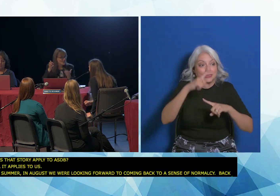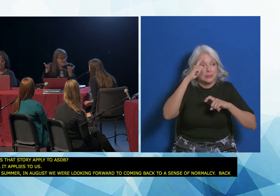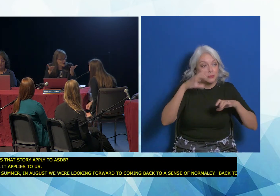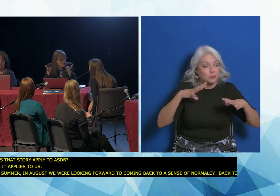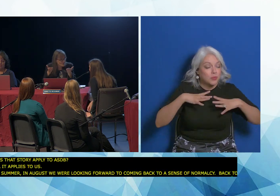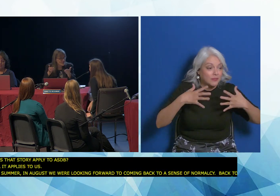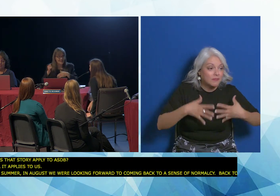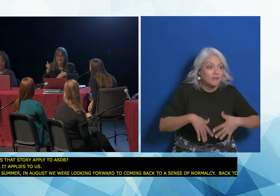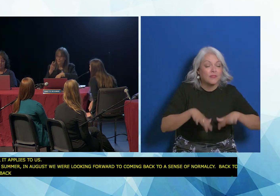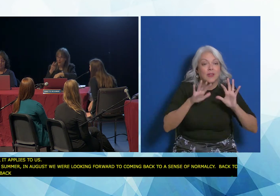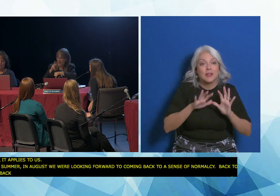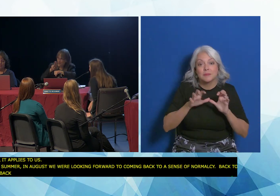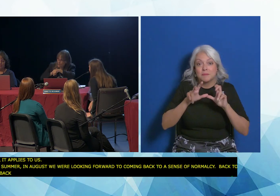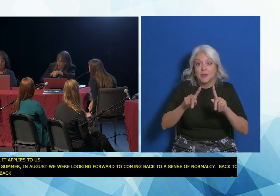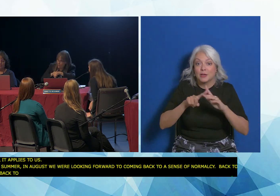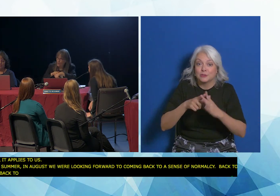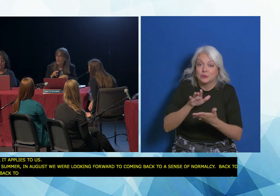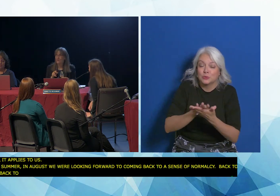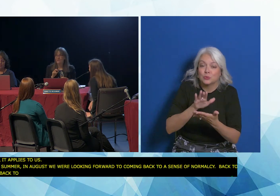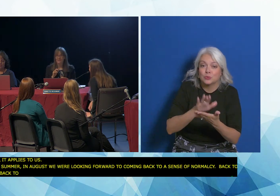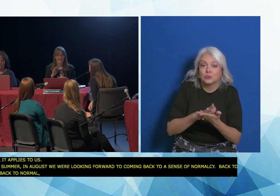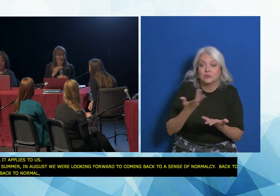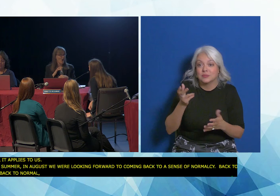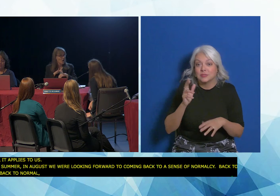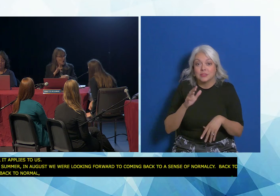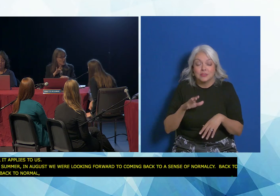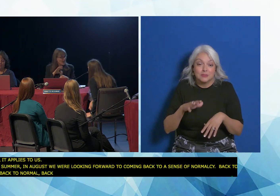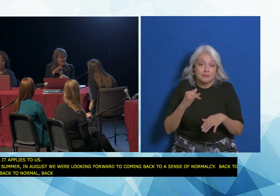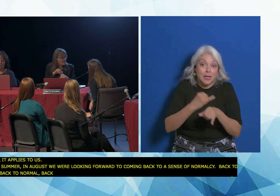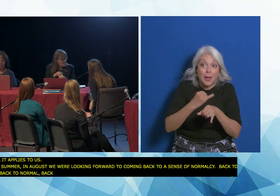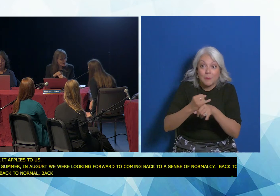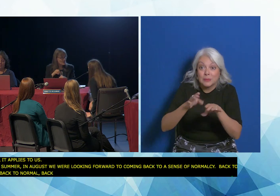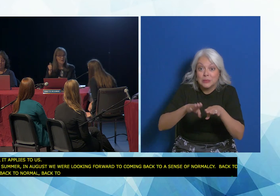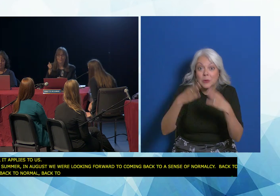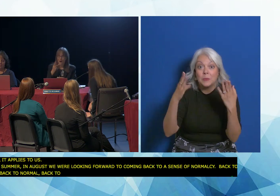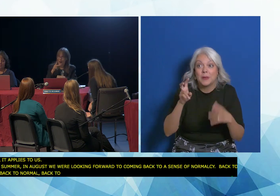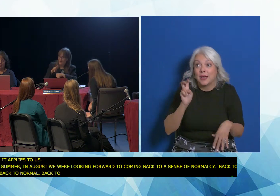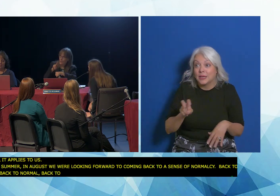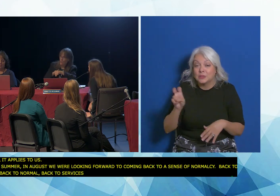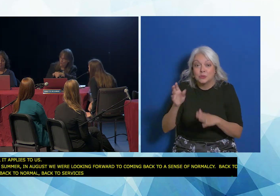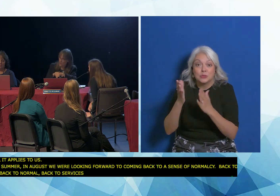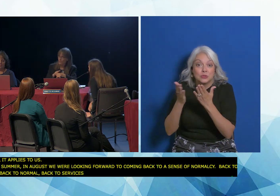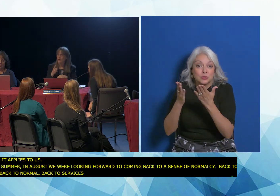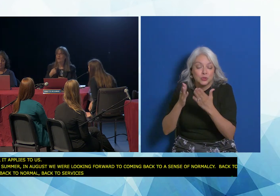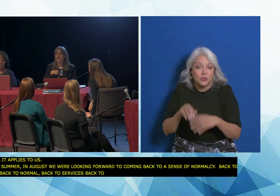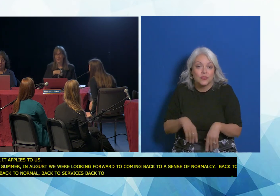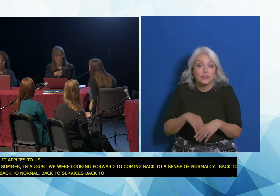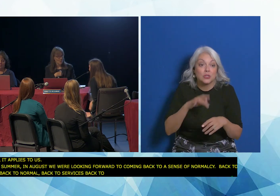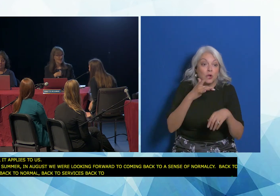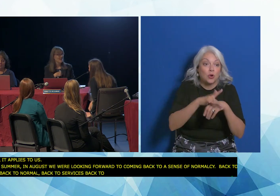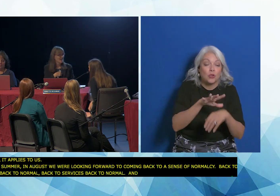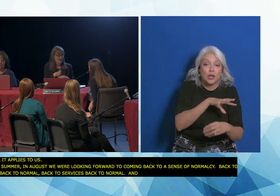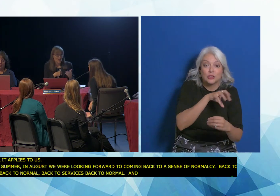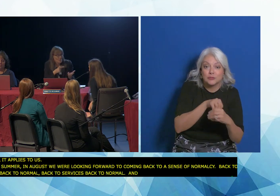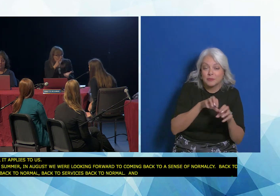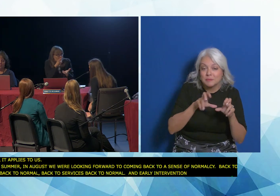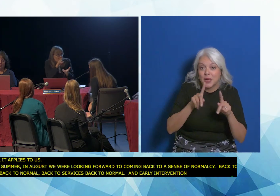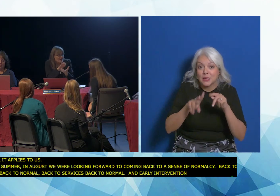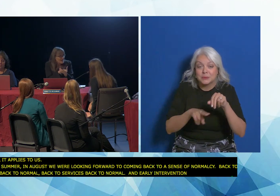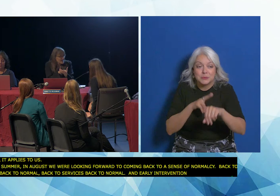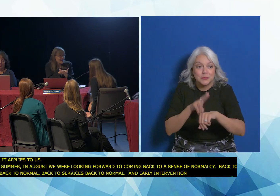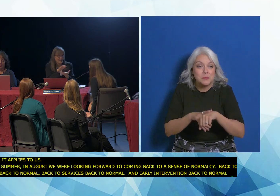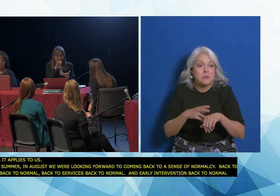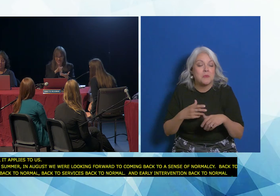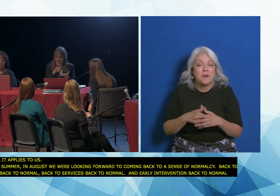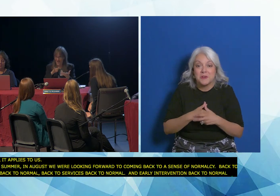to normal, back to itinerant services, back to normal. Early intervention, back to normal.